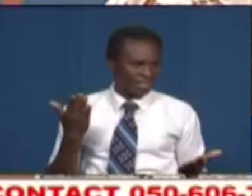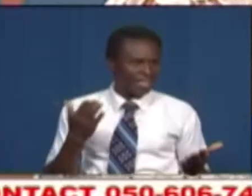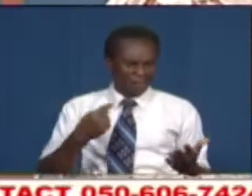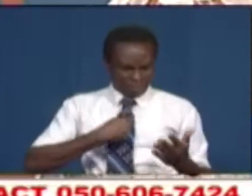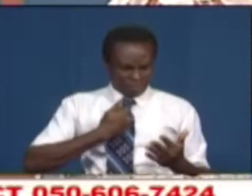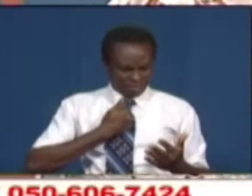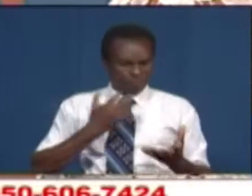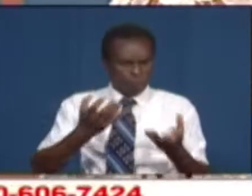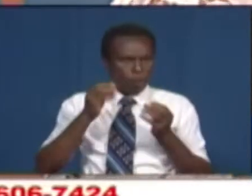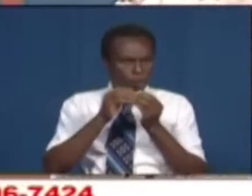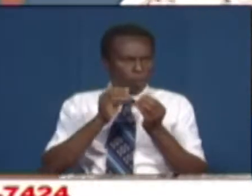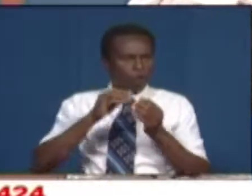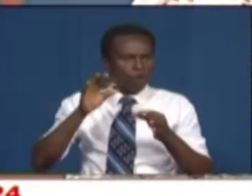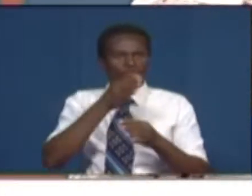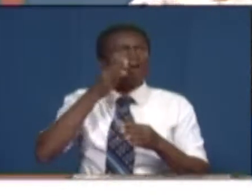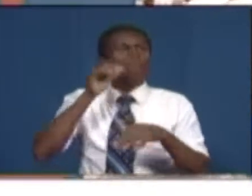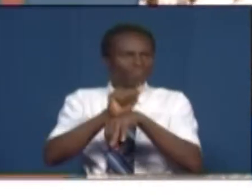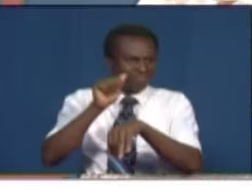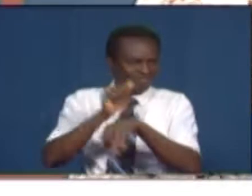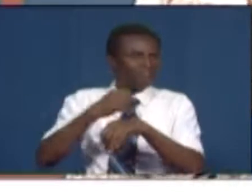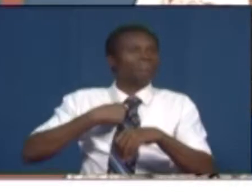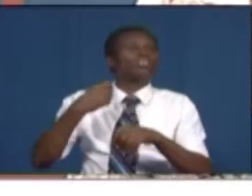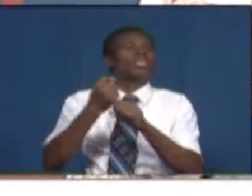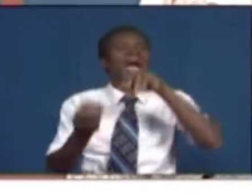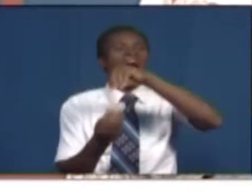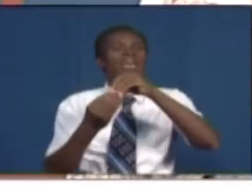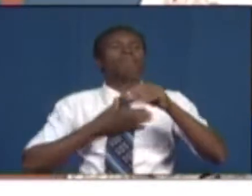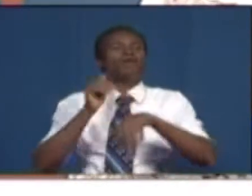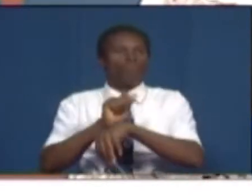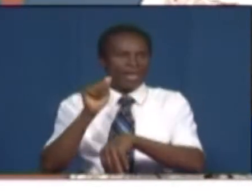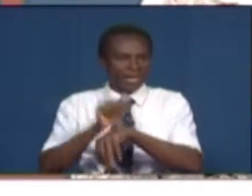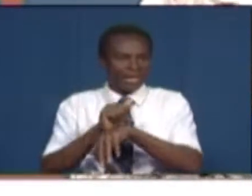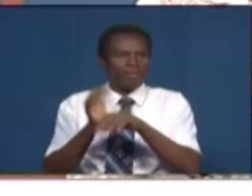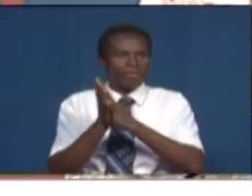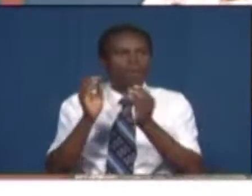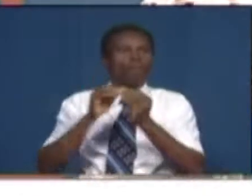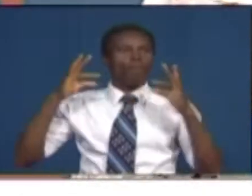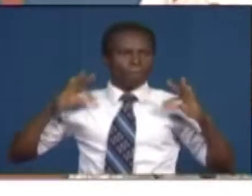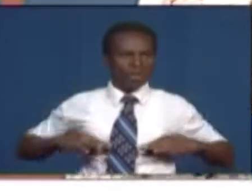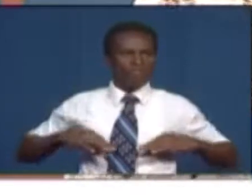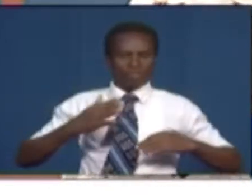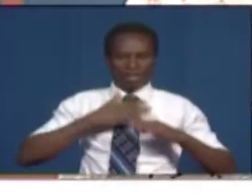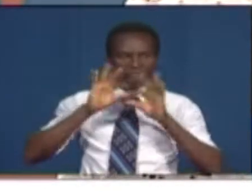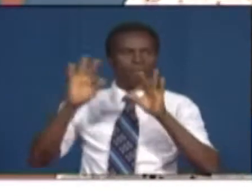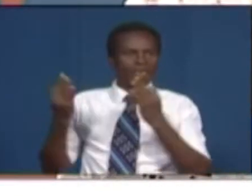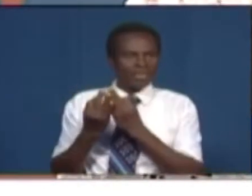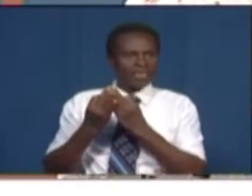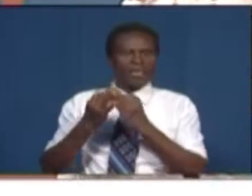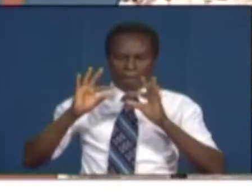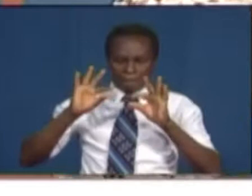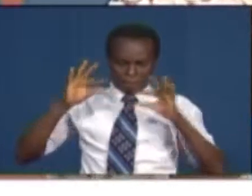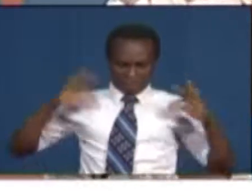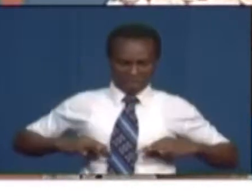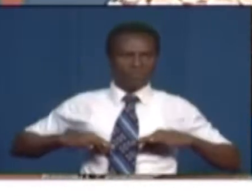carry it to the secretariat so that we can have a portion of our, you know, secretariat being transformed into this kind of, you